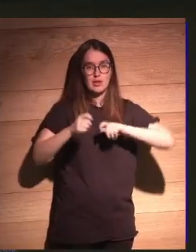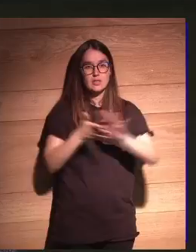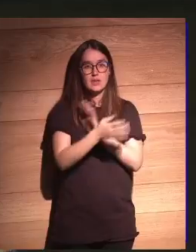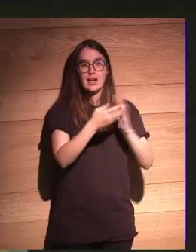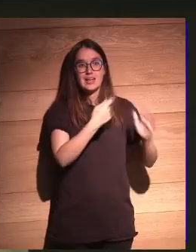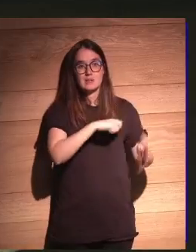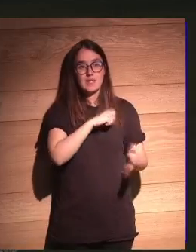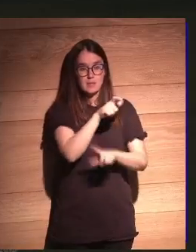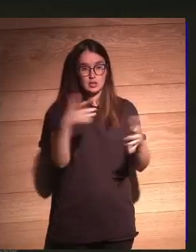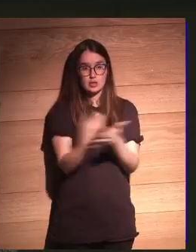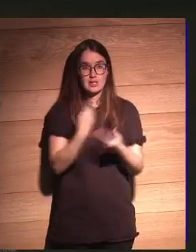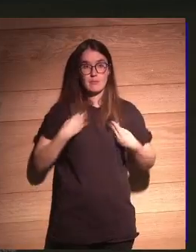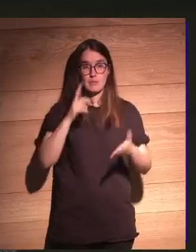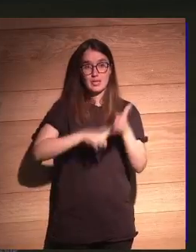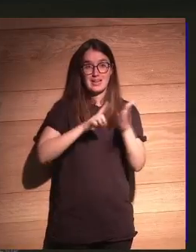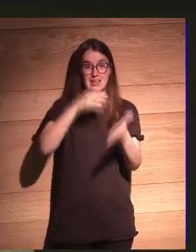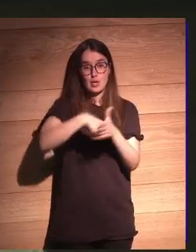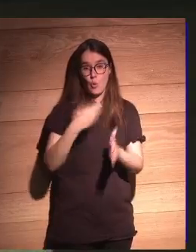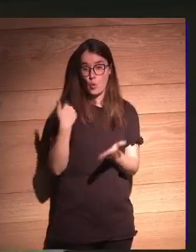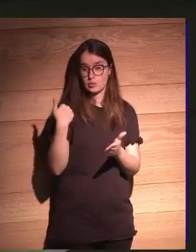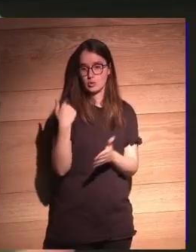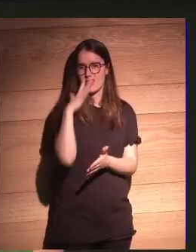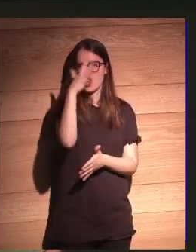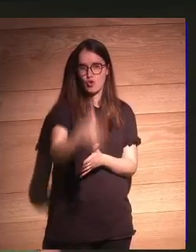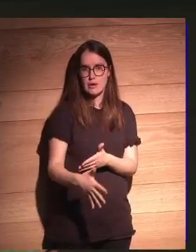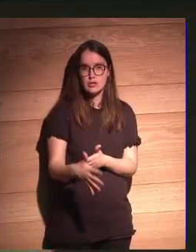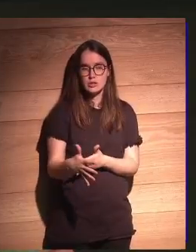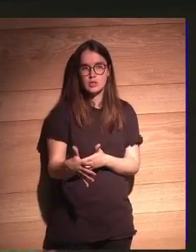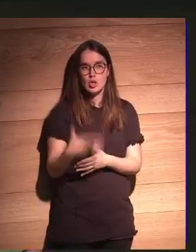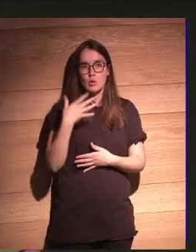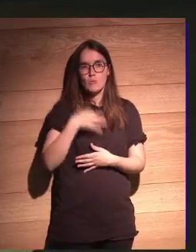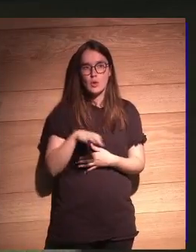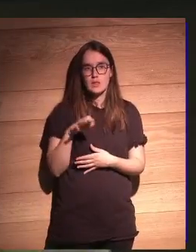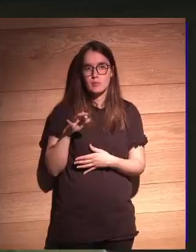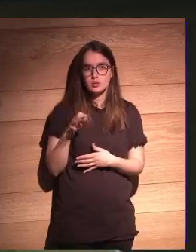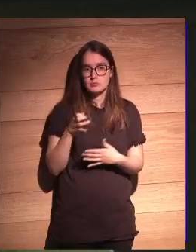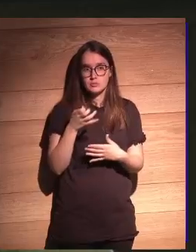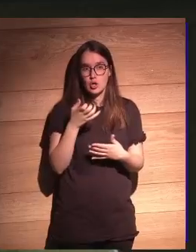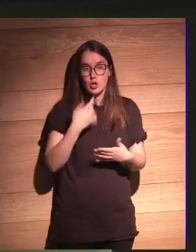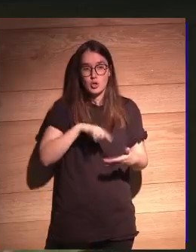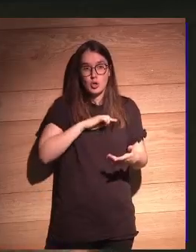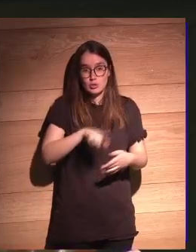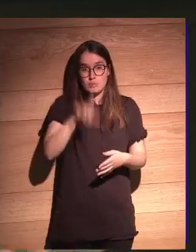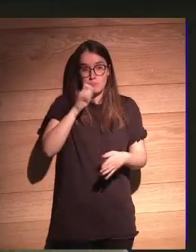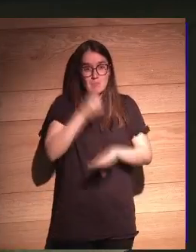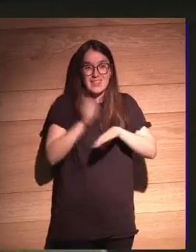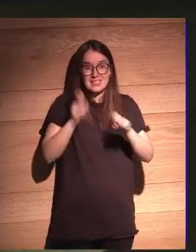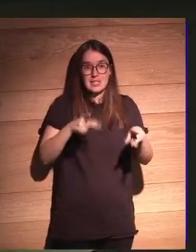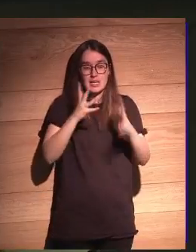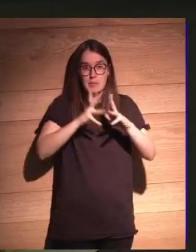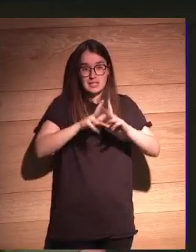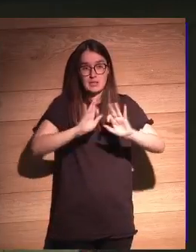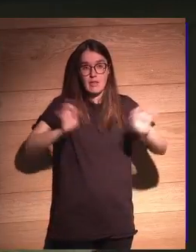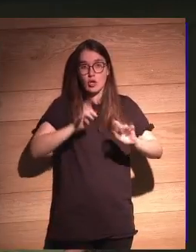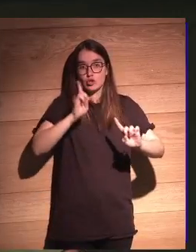market. That is, in Spain, everyone who's renting in the last 5 years, potentially, we can decide